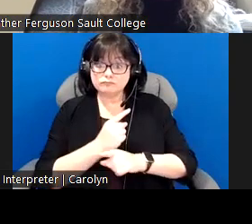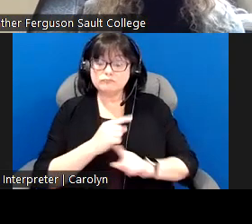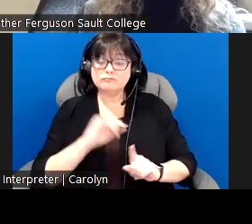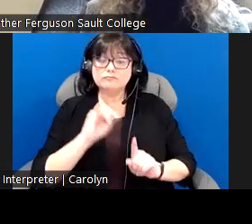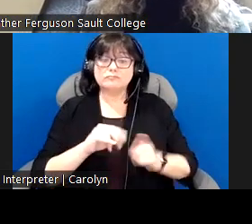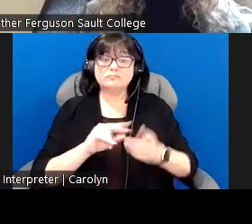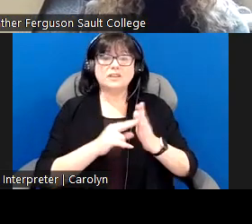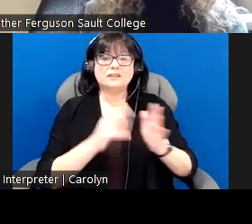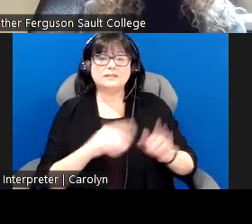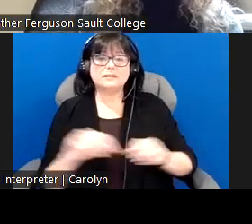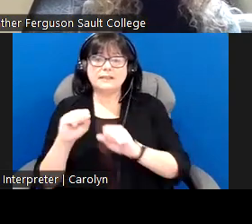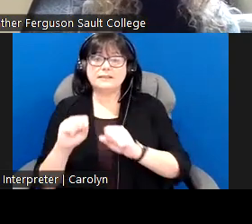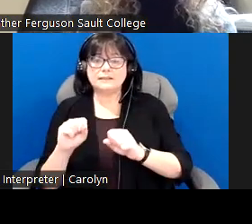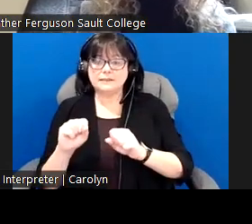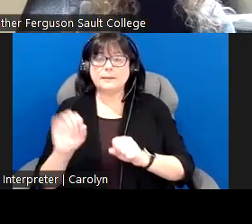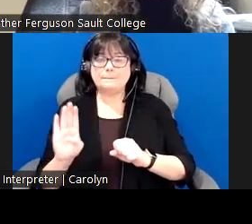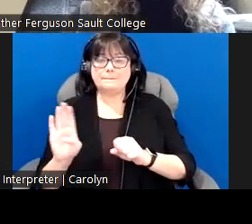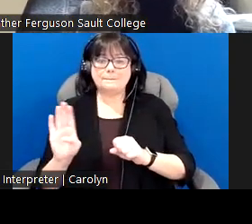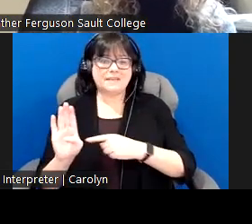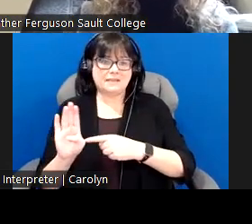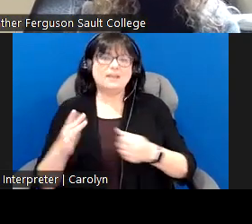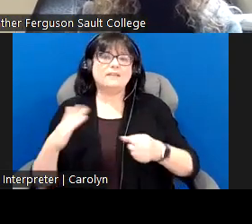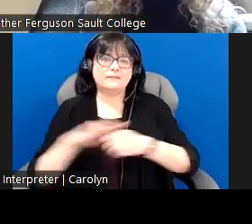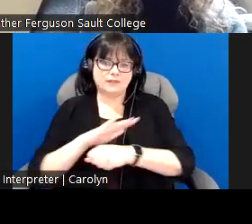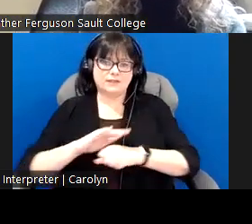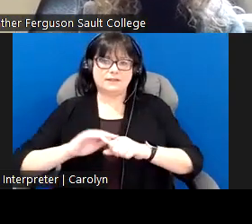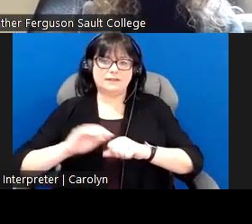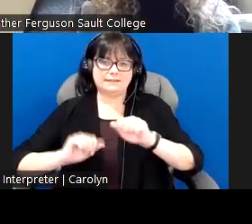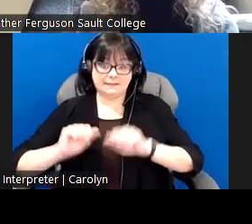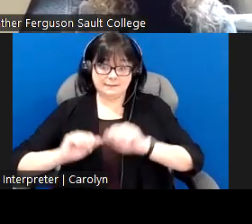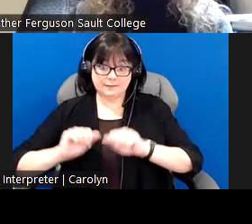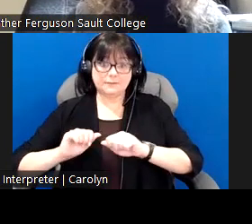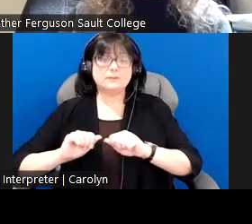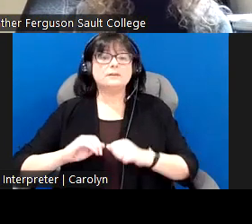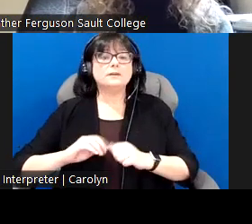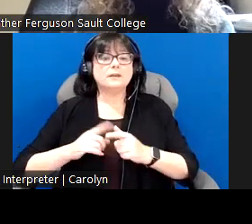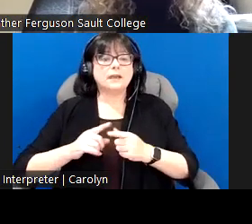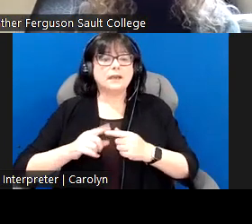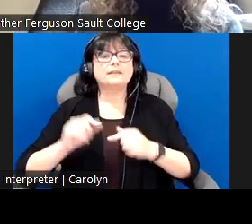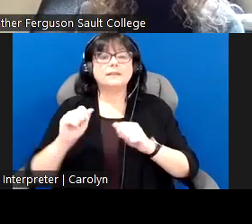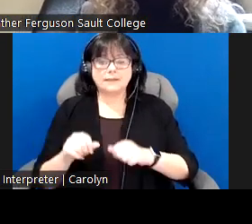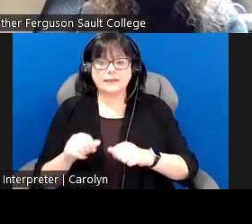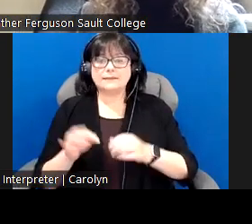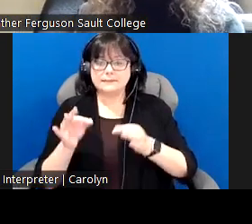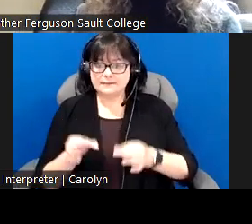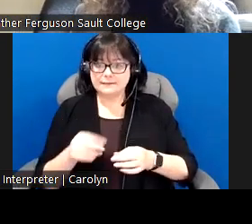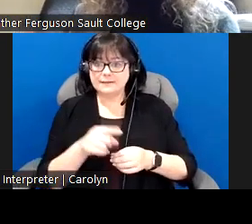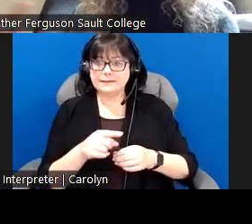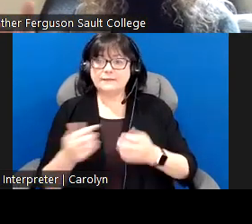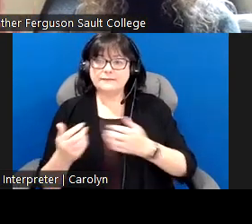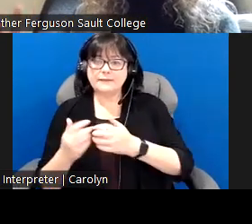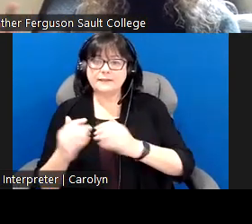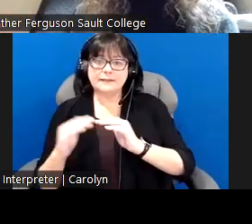full assessment. And then that allows us to place them at either level 1, 2, or 3. And they'll also get